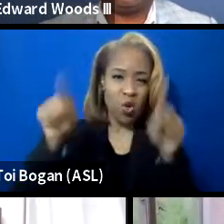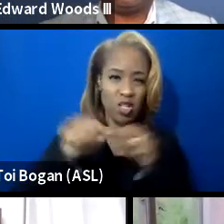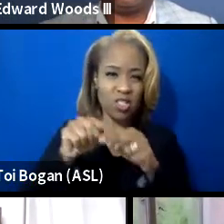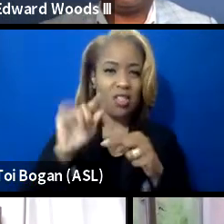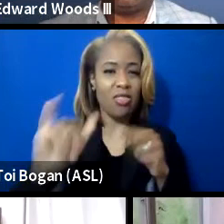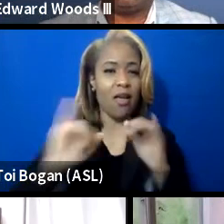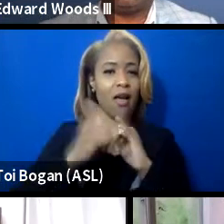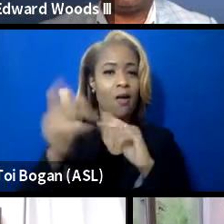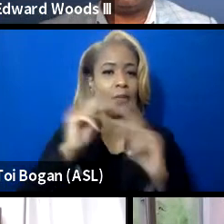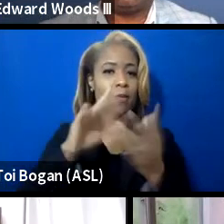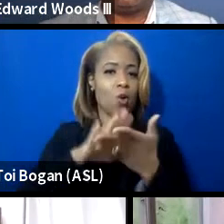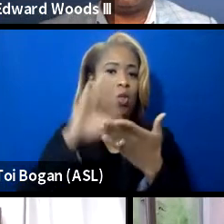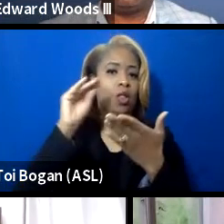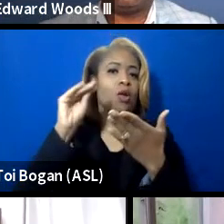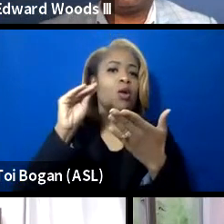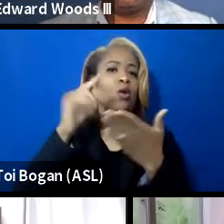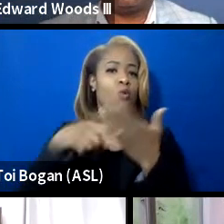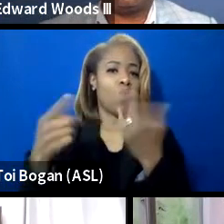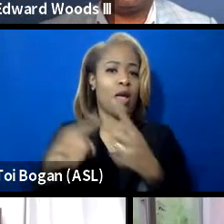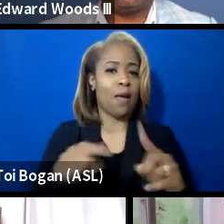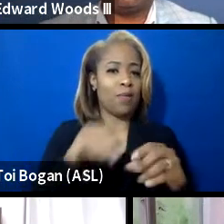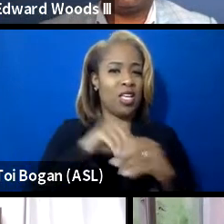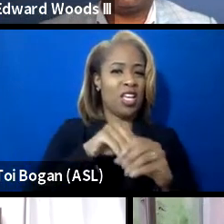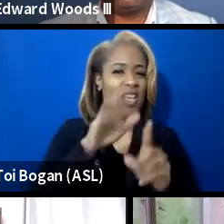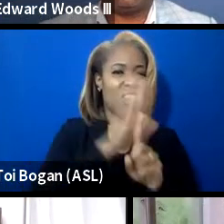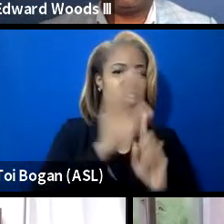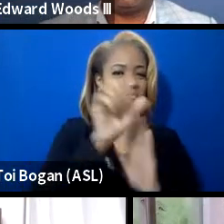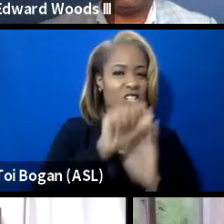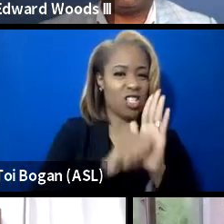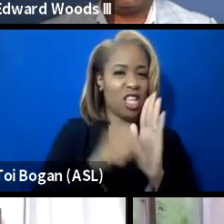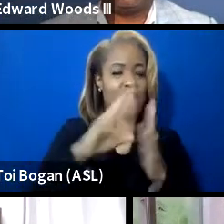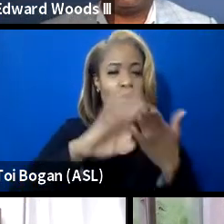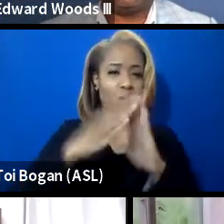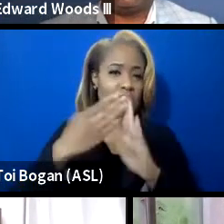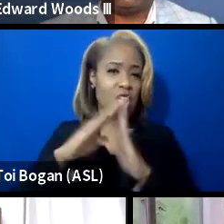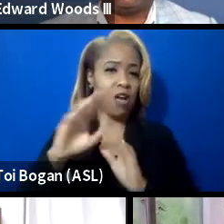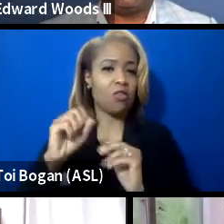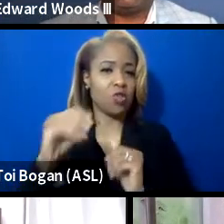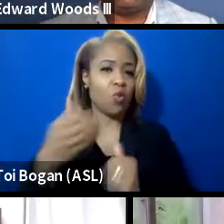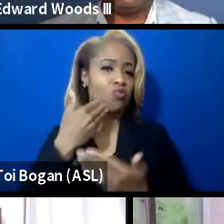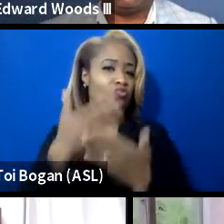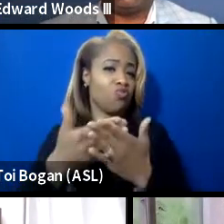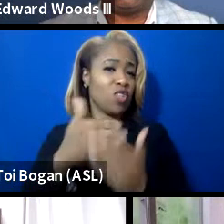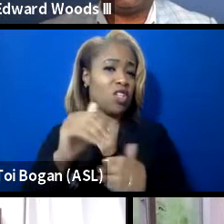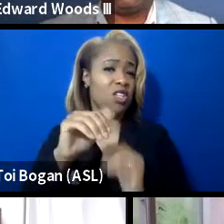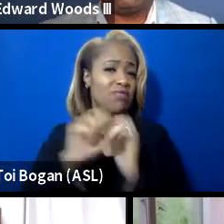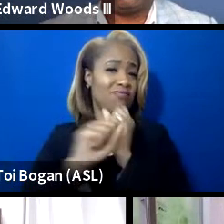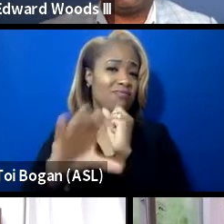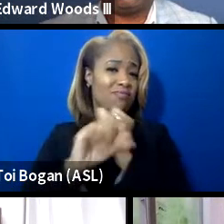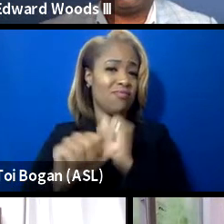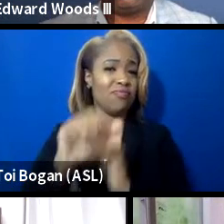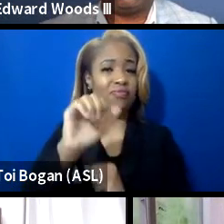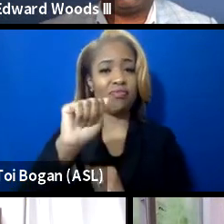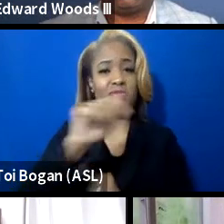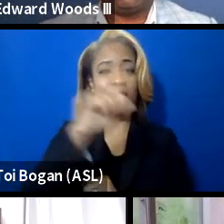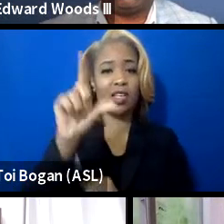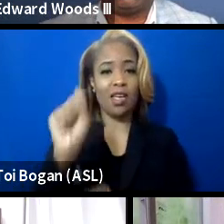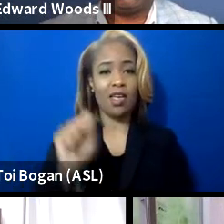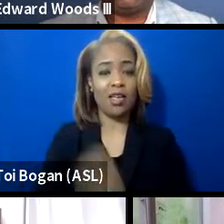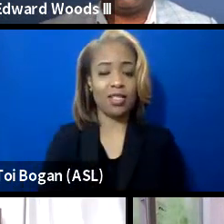in the state or in their town. So it's good. It's good advertisement.